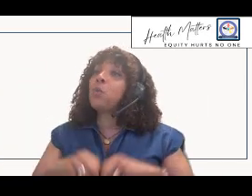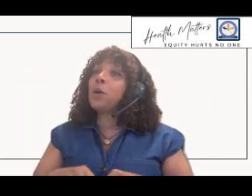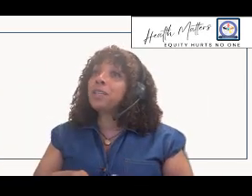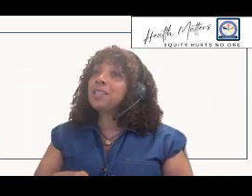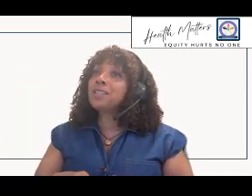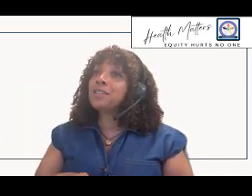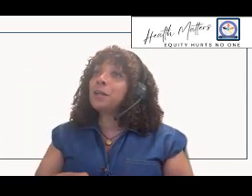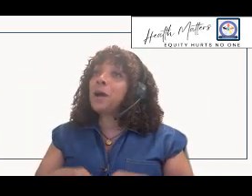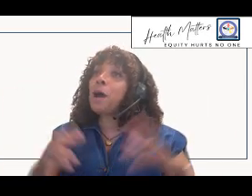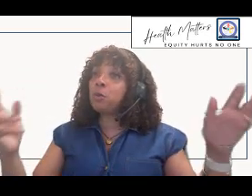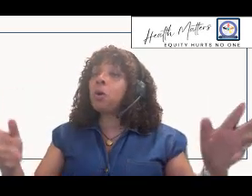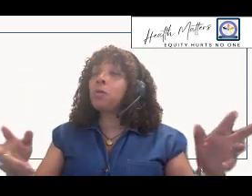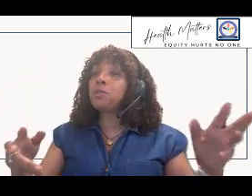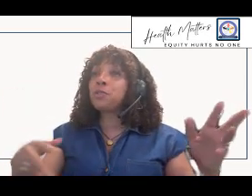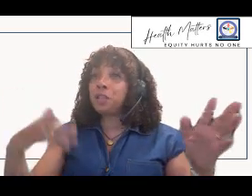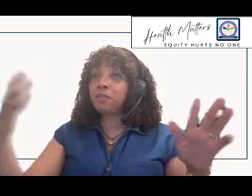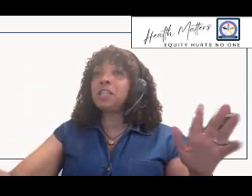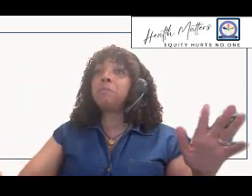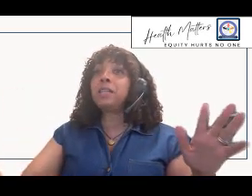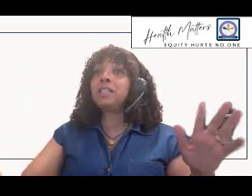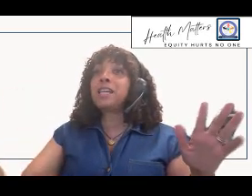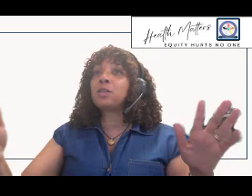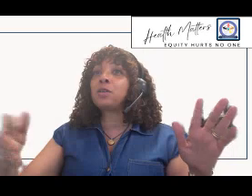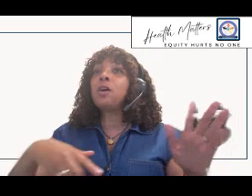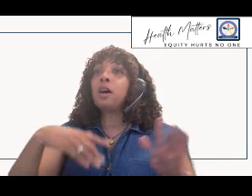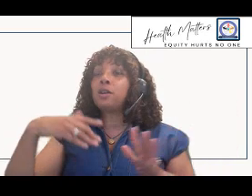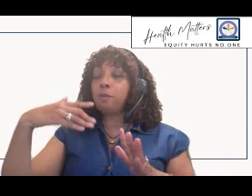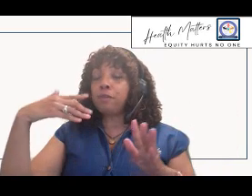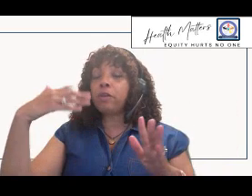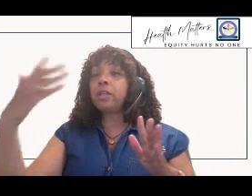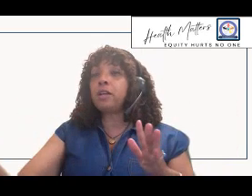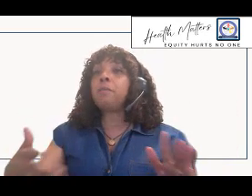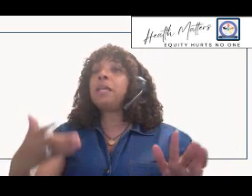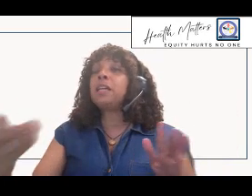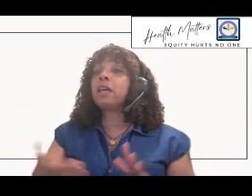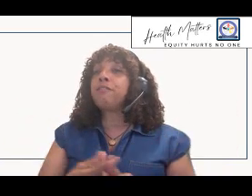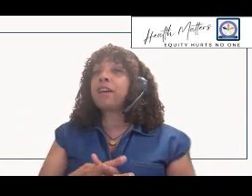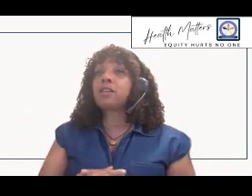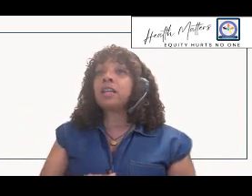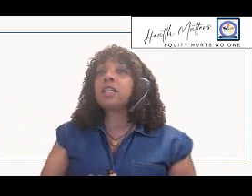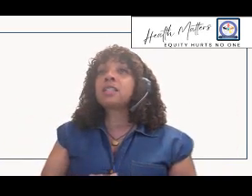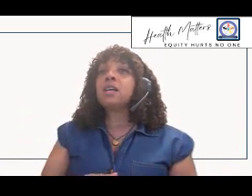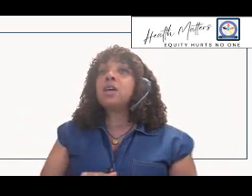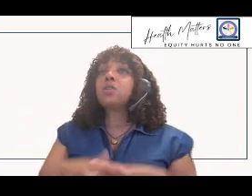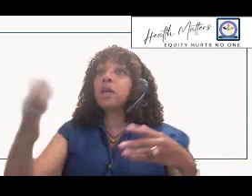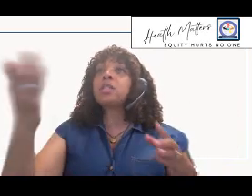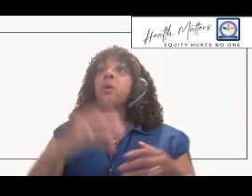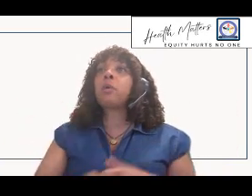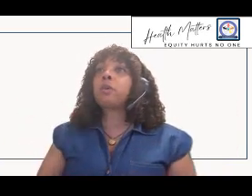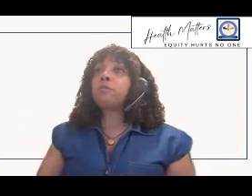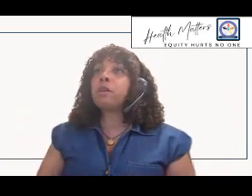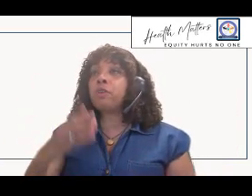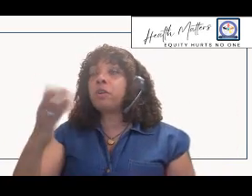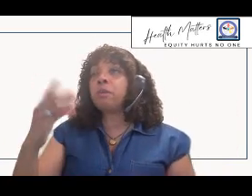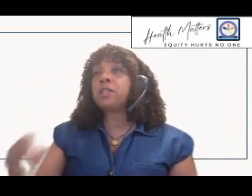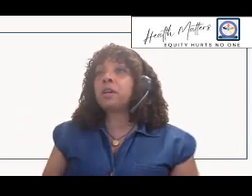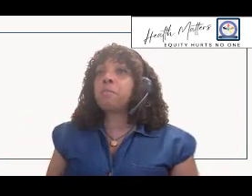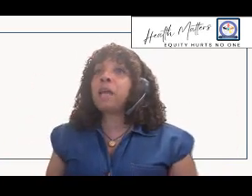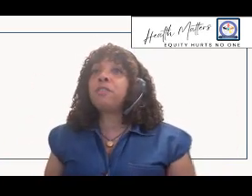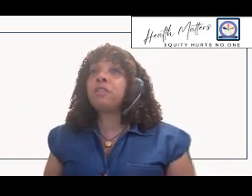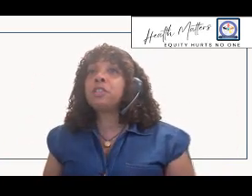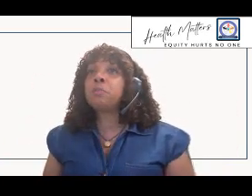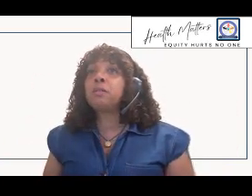minutes of wellness. Outdoors for 17 minutes has a very healing effect on us. So that's why we're very